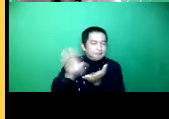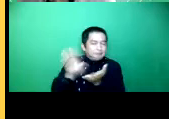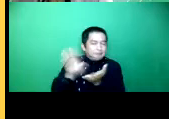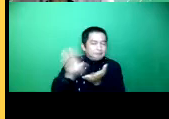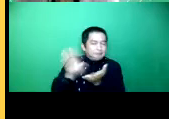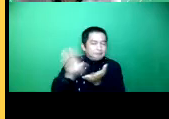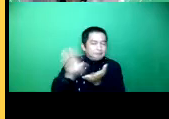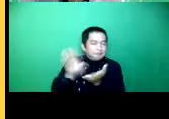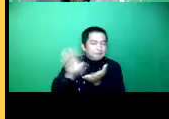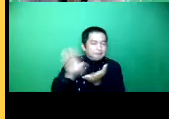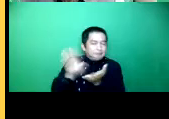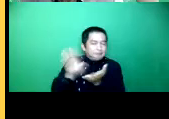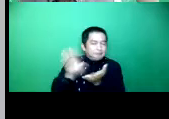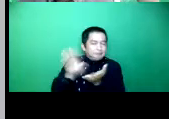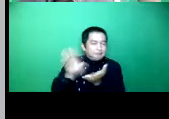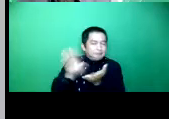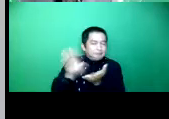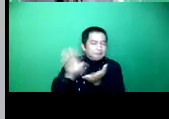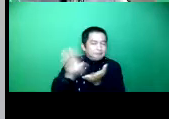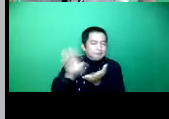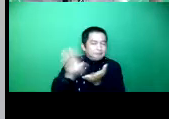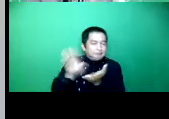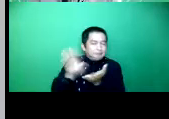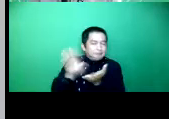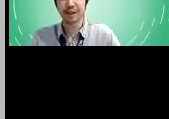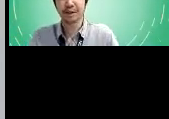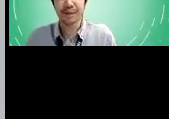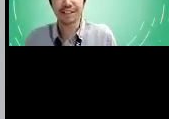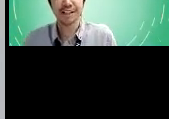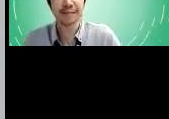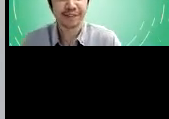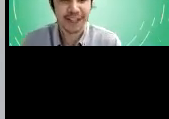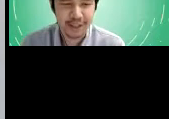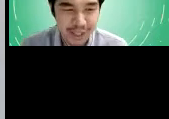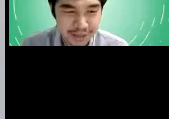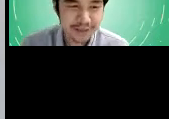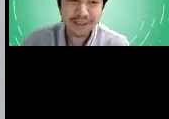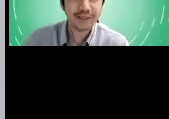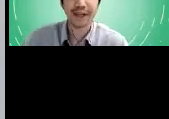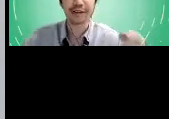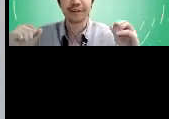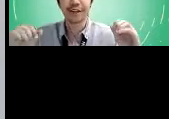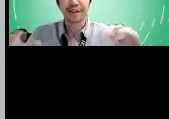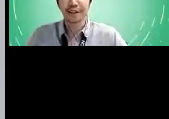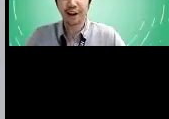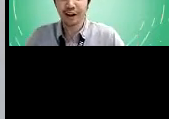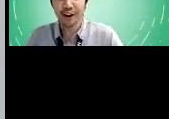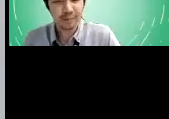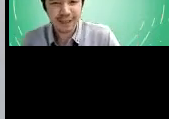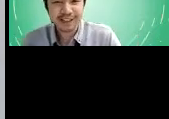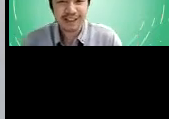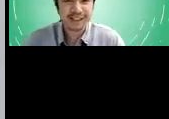okay. Now, when you talk about fabrication, we always imagine like a manufacturing plant, right? Some kind of